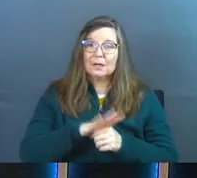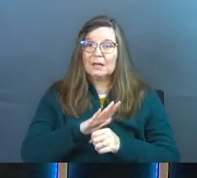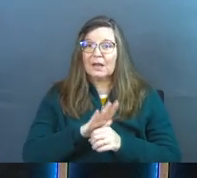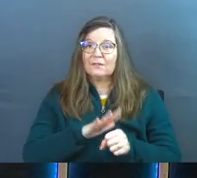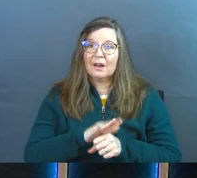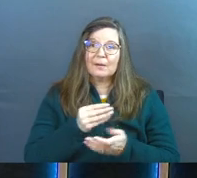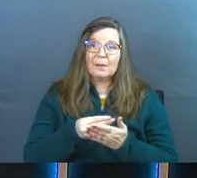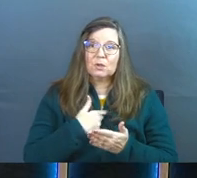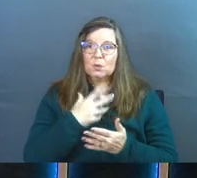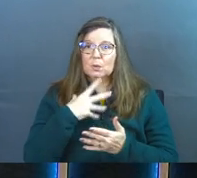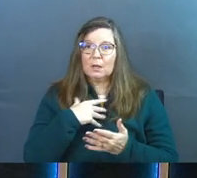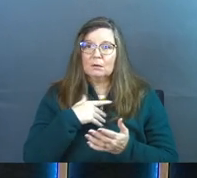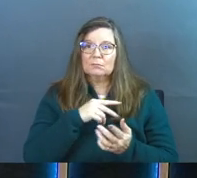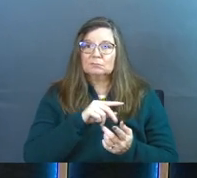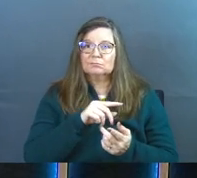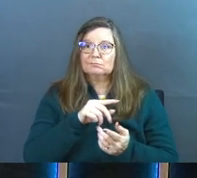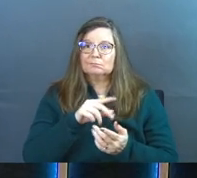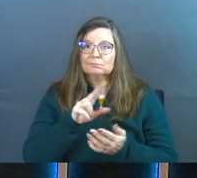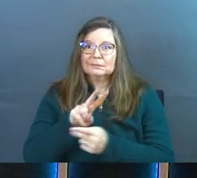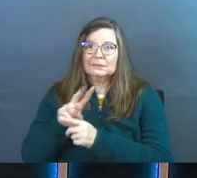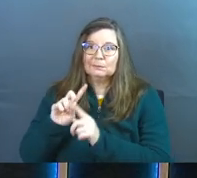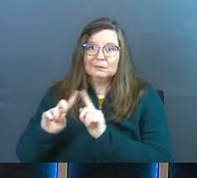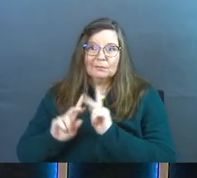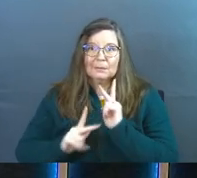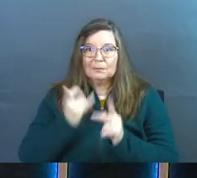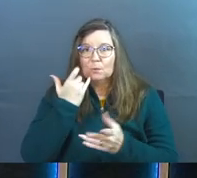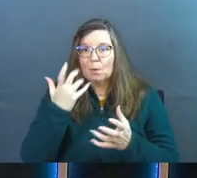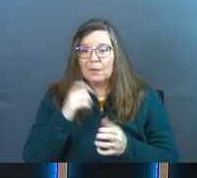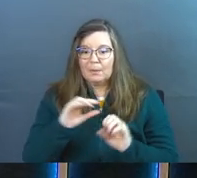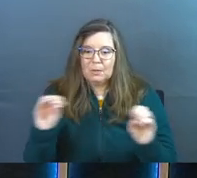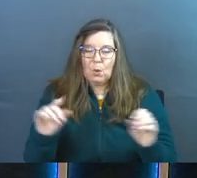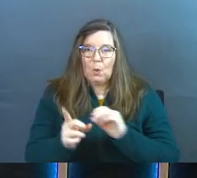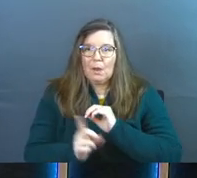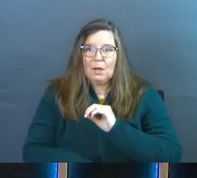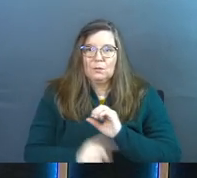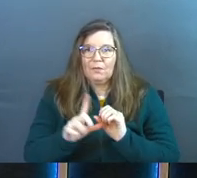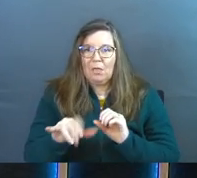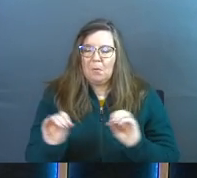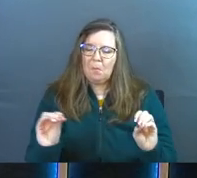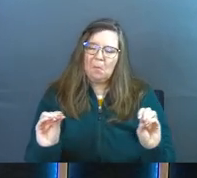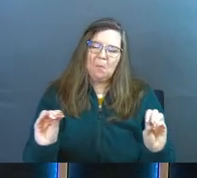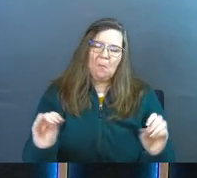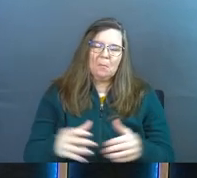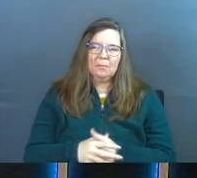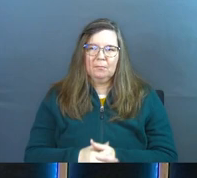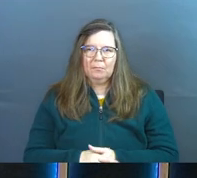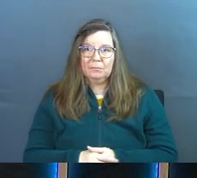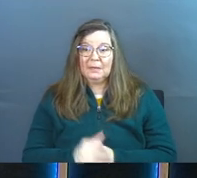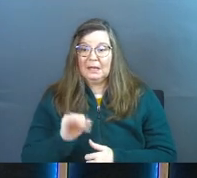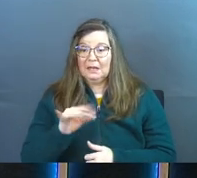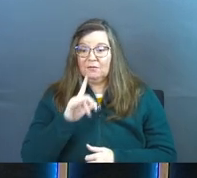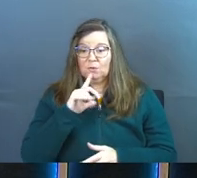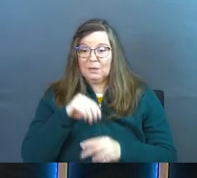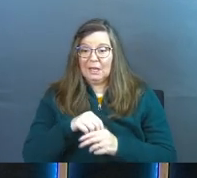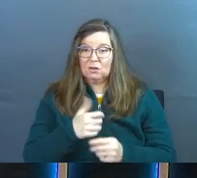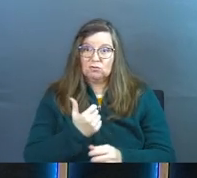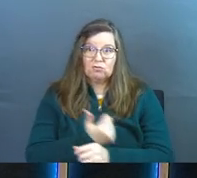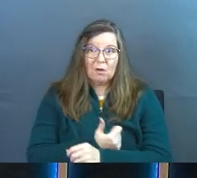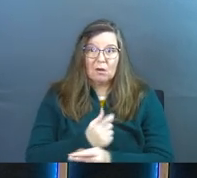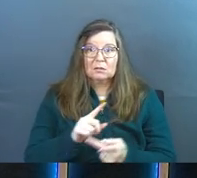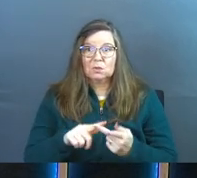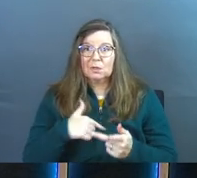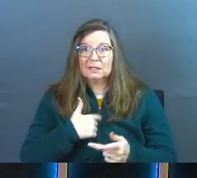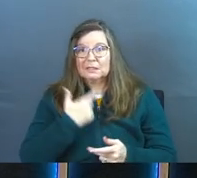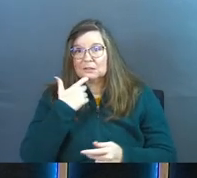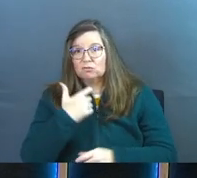and have enough money, you can sleep around with whoever you want to, and there should be no consequences for that. And if you get into drugs or you